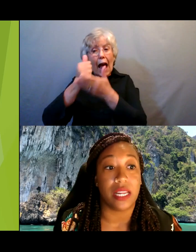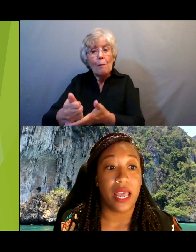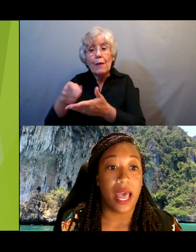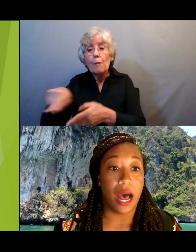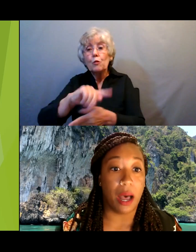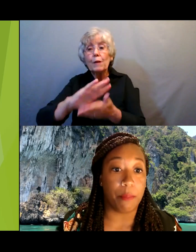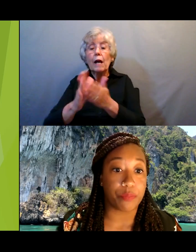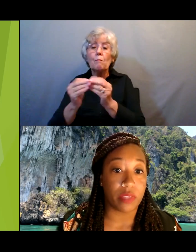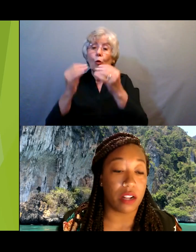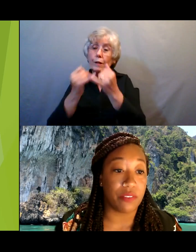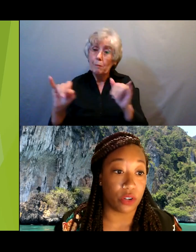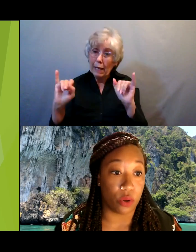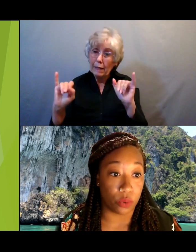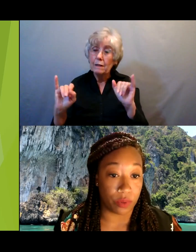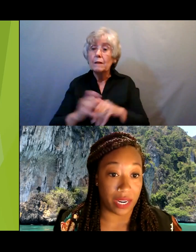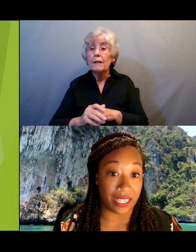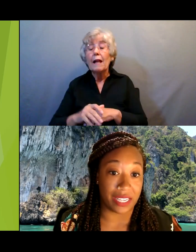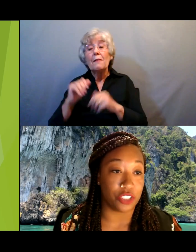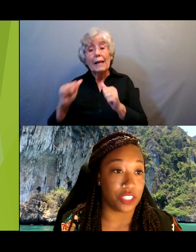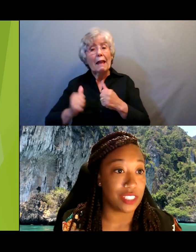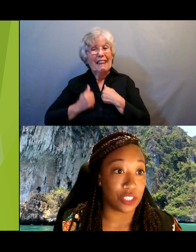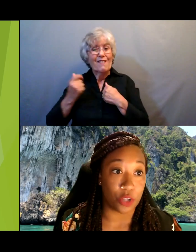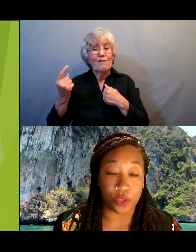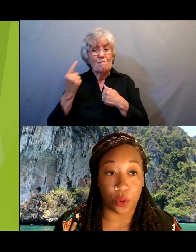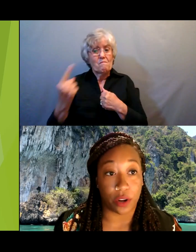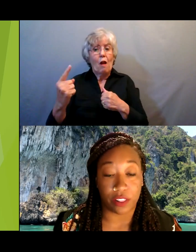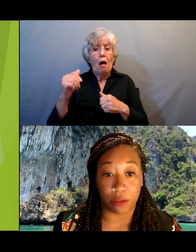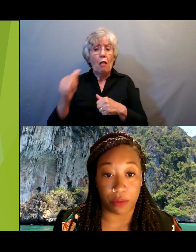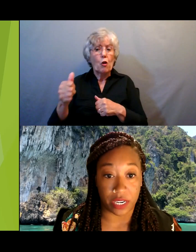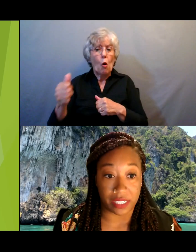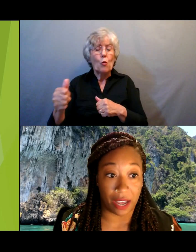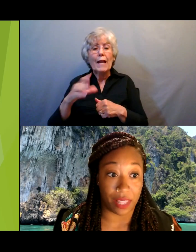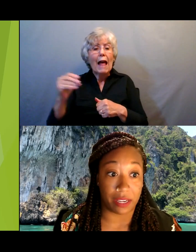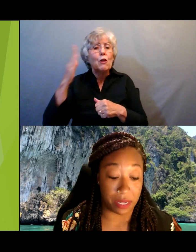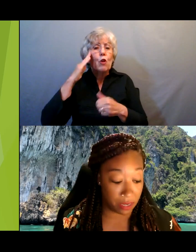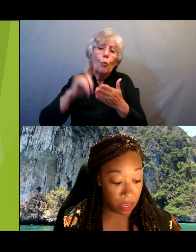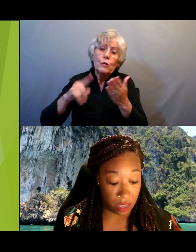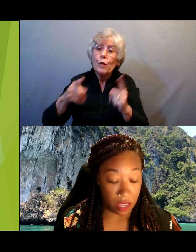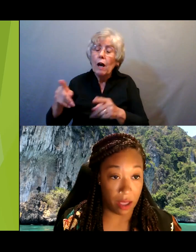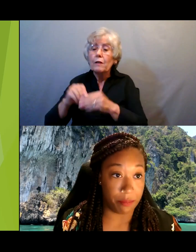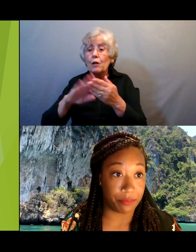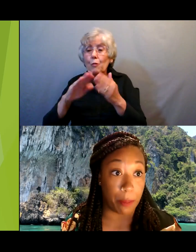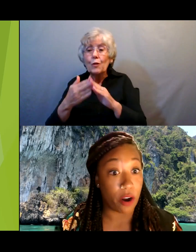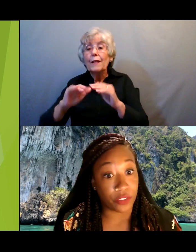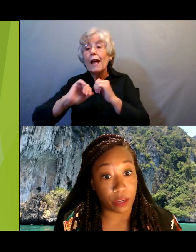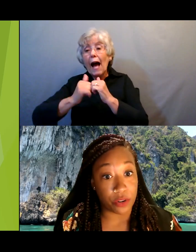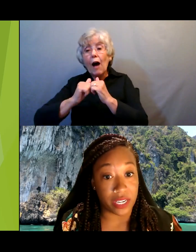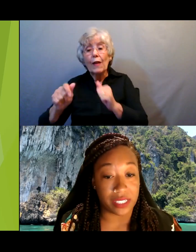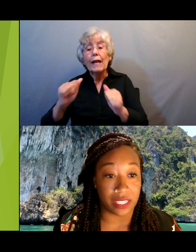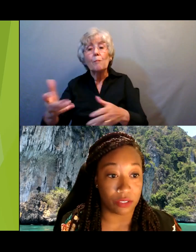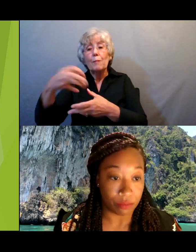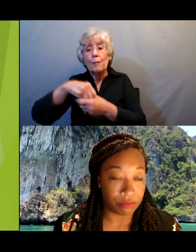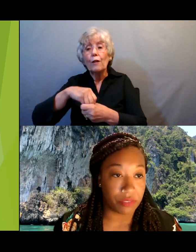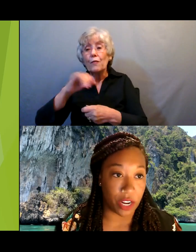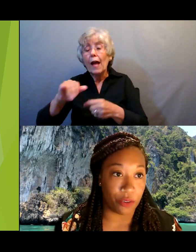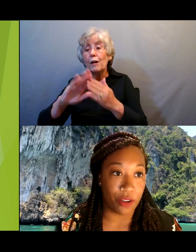independent, how to live on their own, and again just know what's going on in their communities, how they can be a part of their communities.